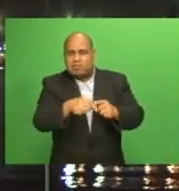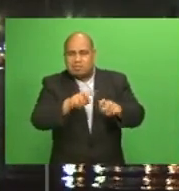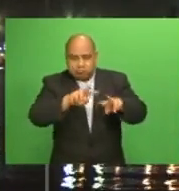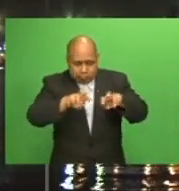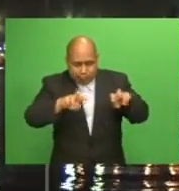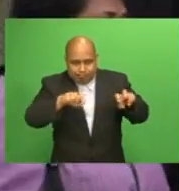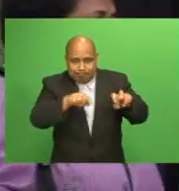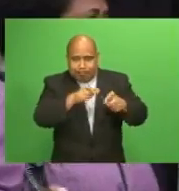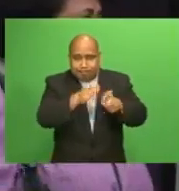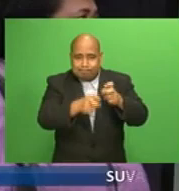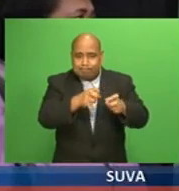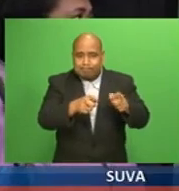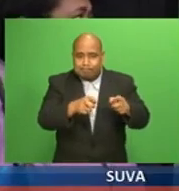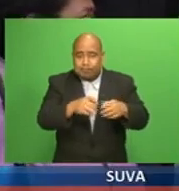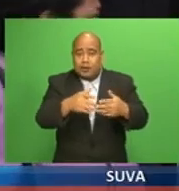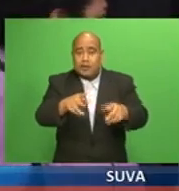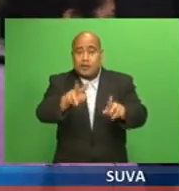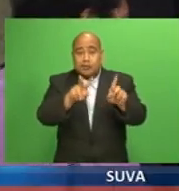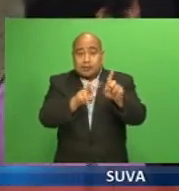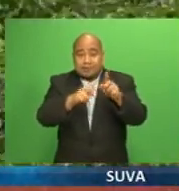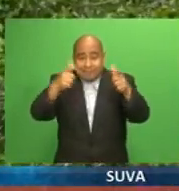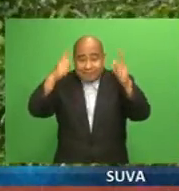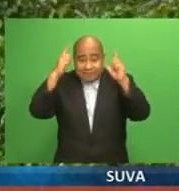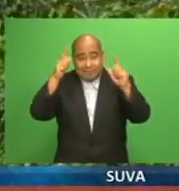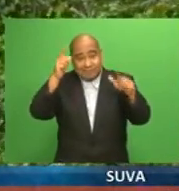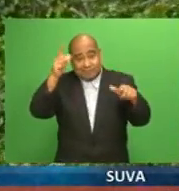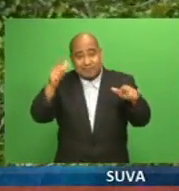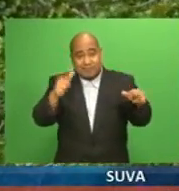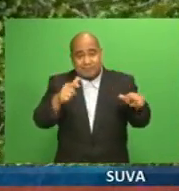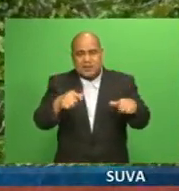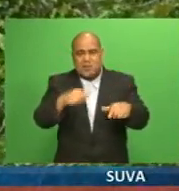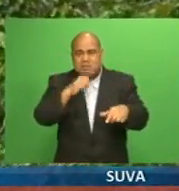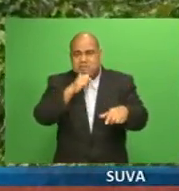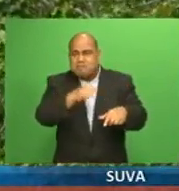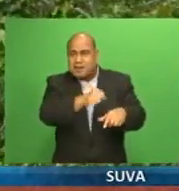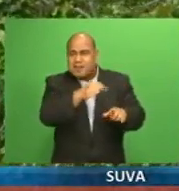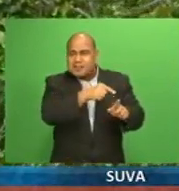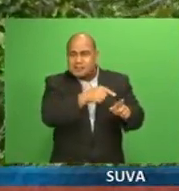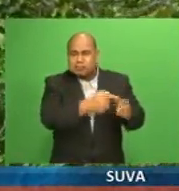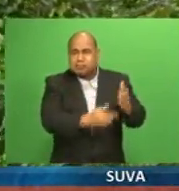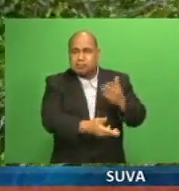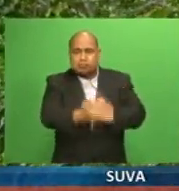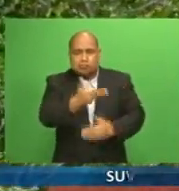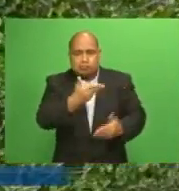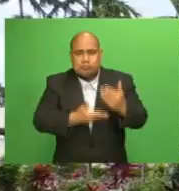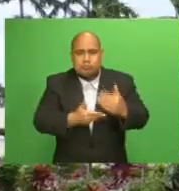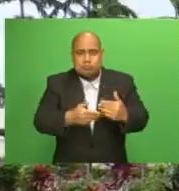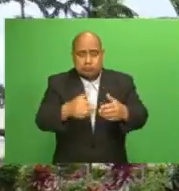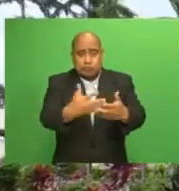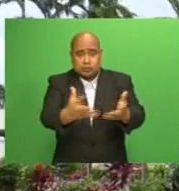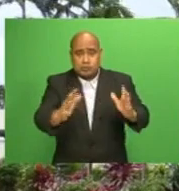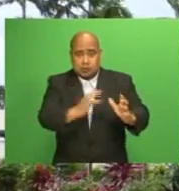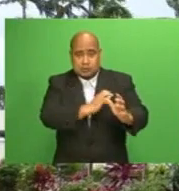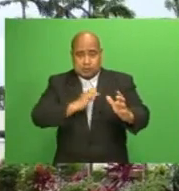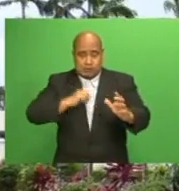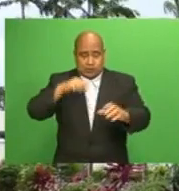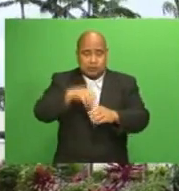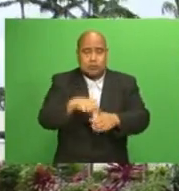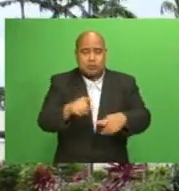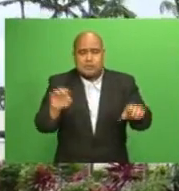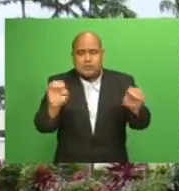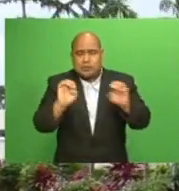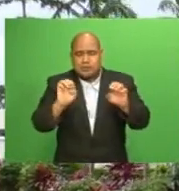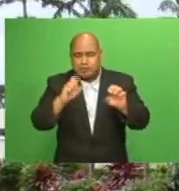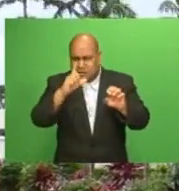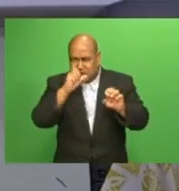more. Thompson explains that during an emergency, the Executive Committee may act on behalf of the USP Council and then report